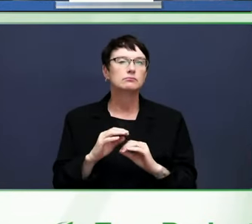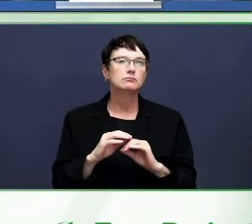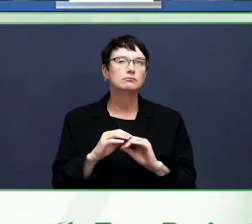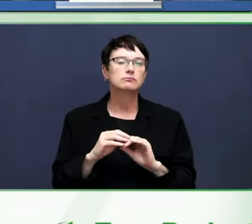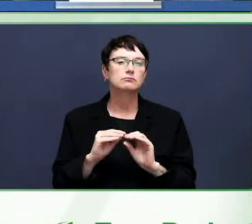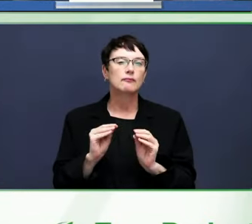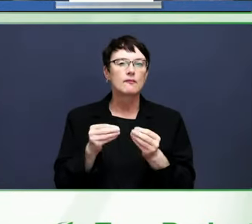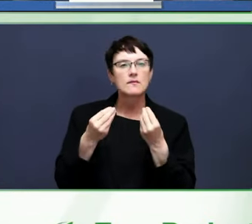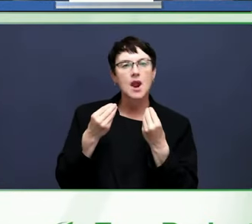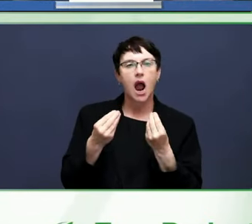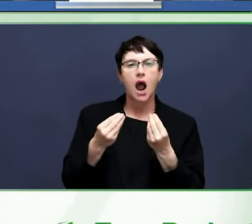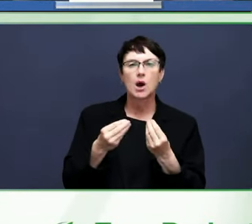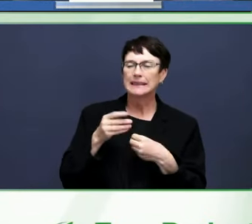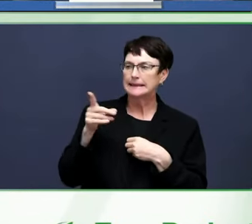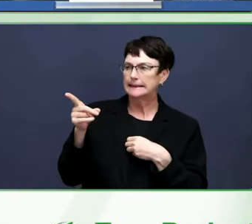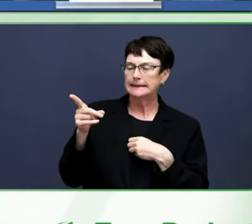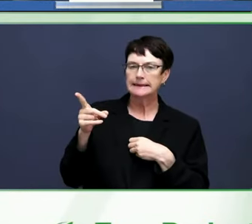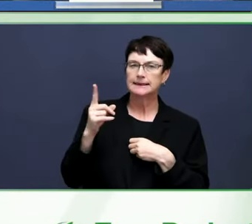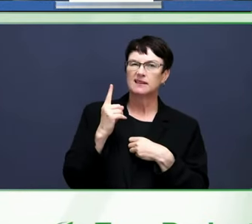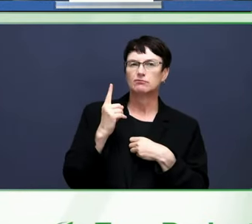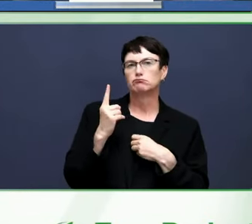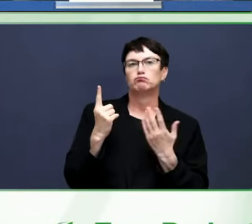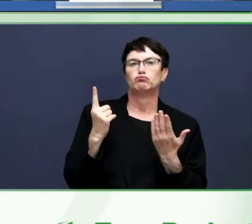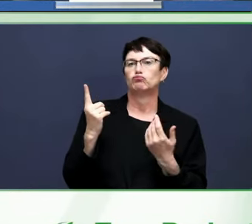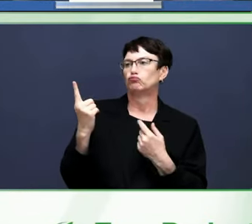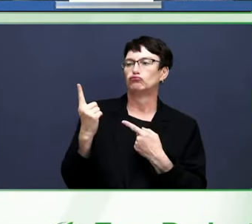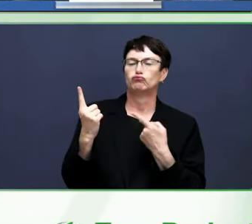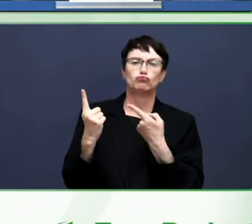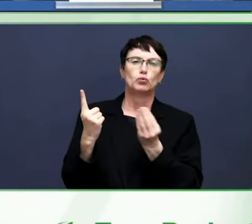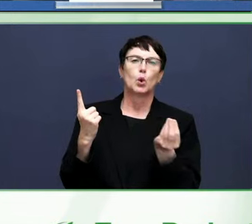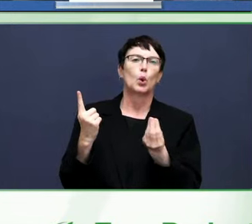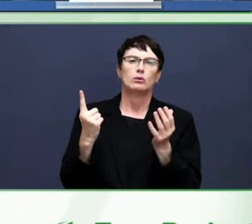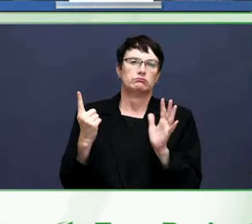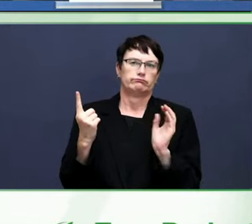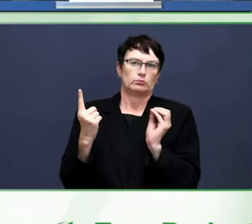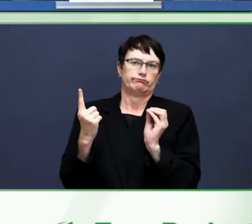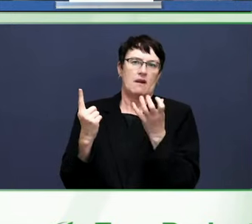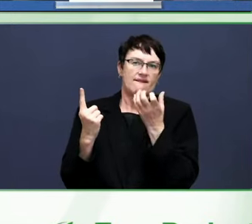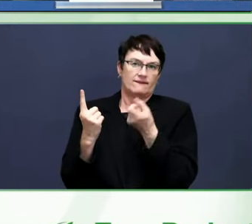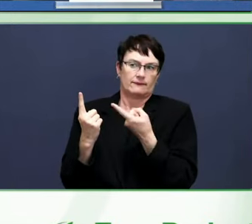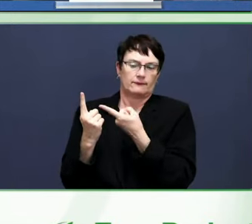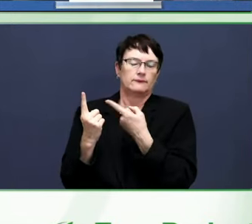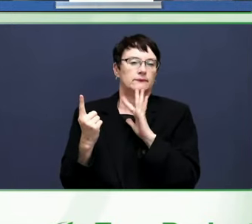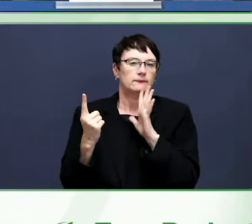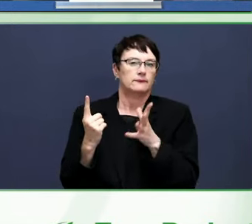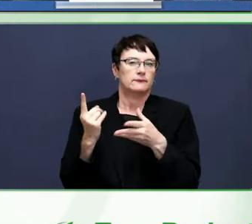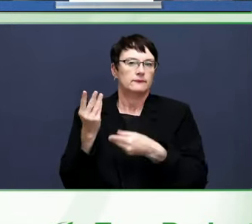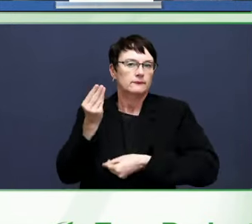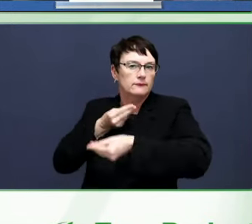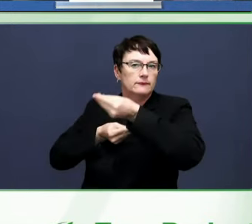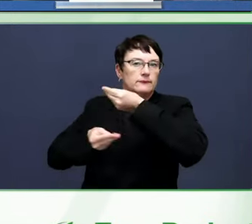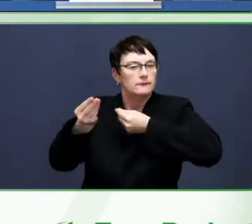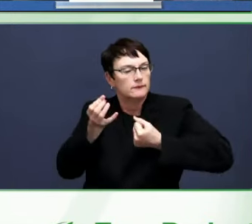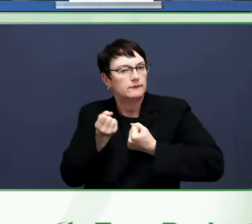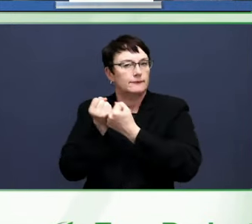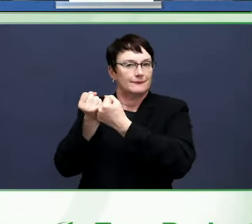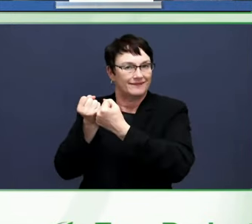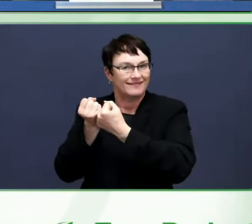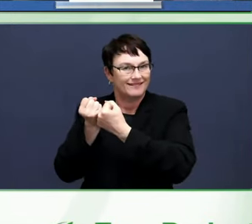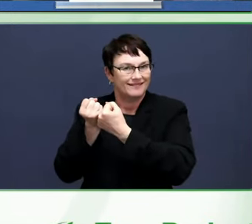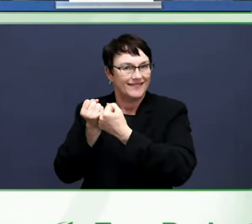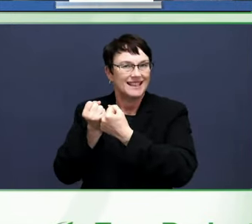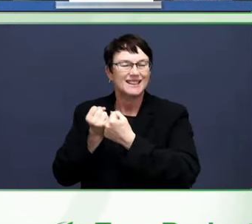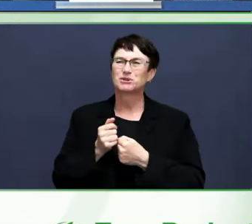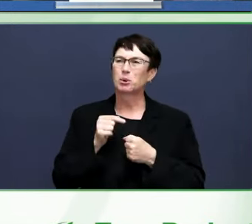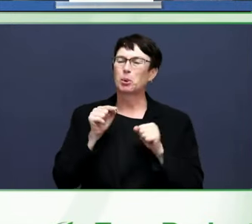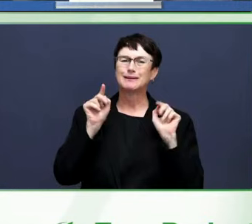The compensatory measures are described in a template and provided to schools. What do they mean for